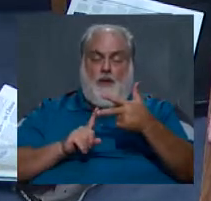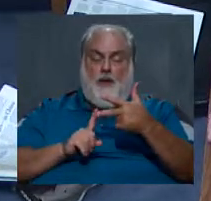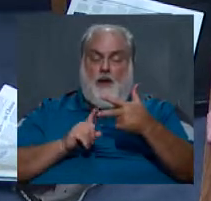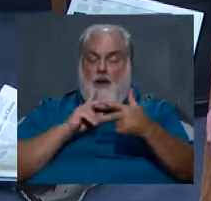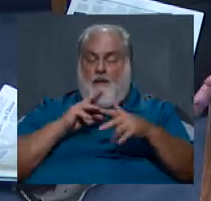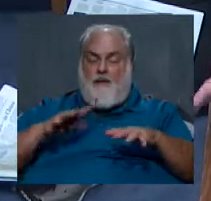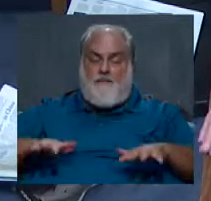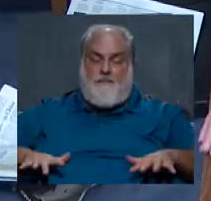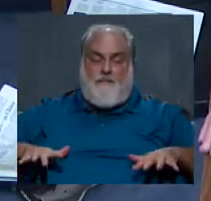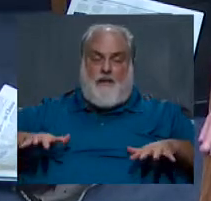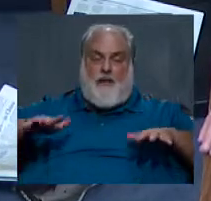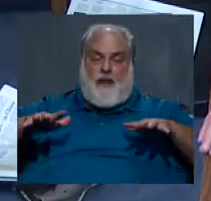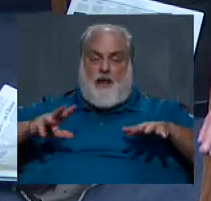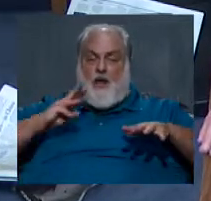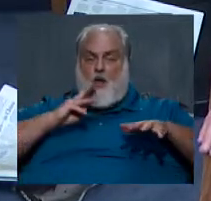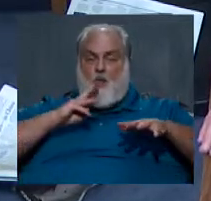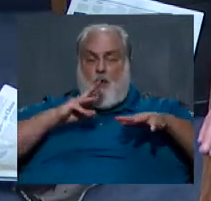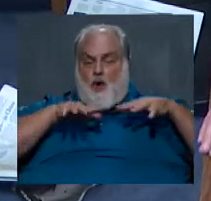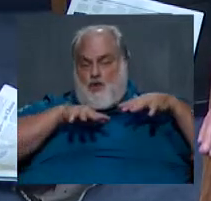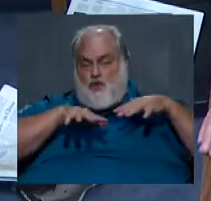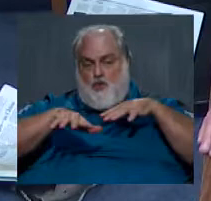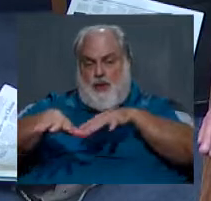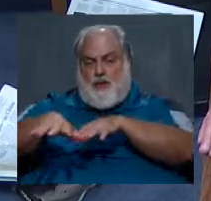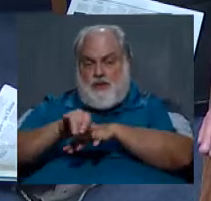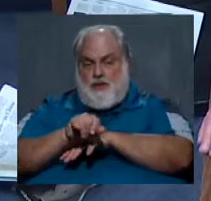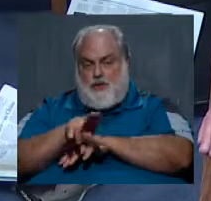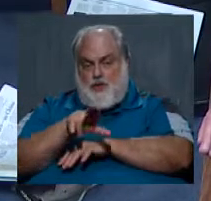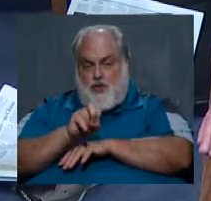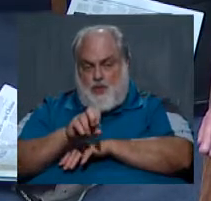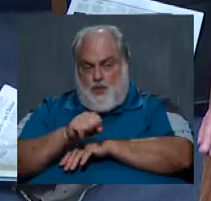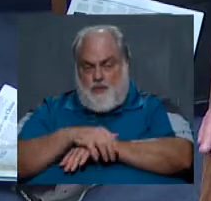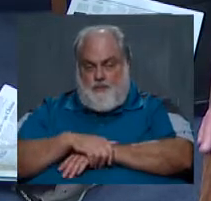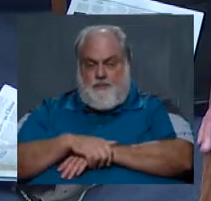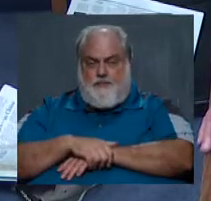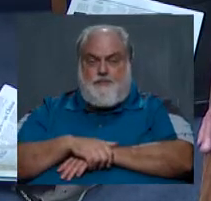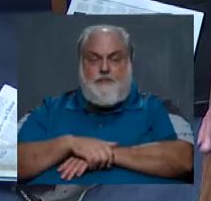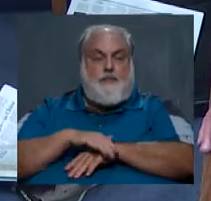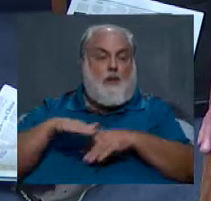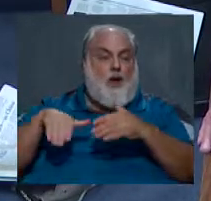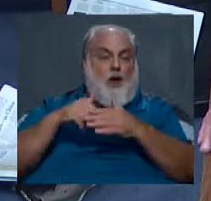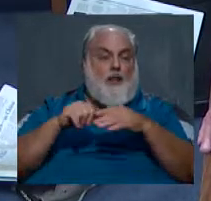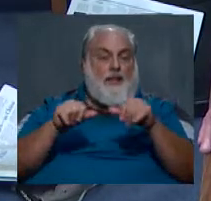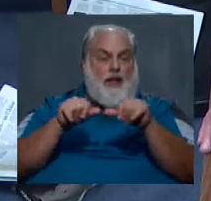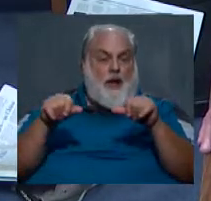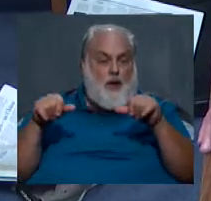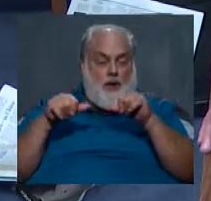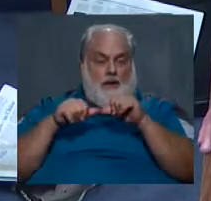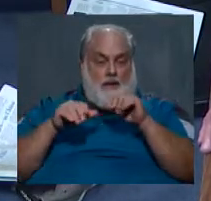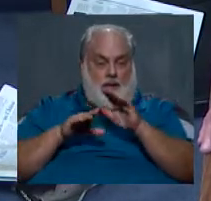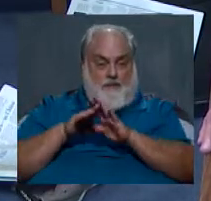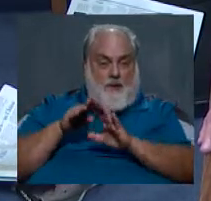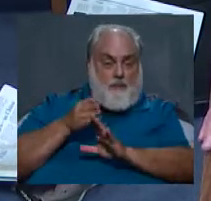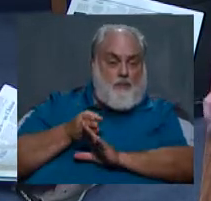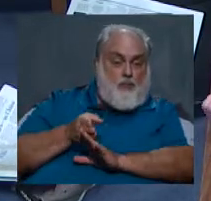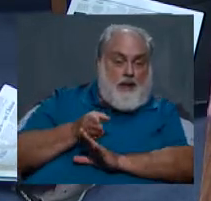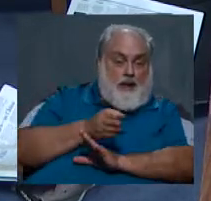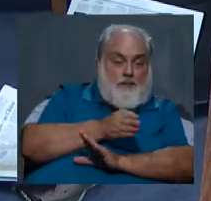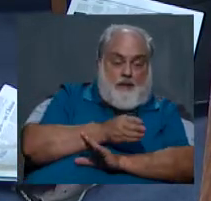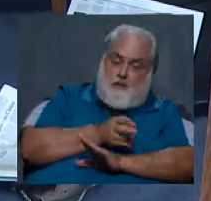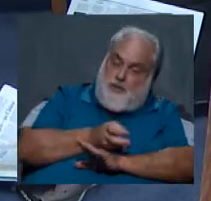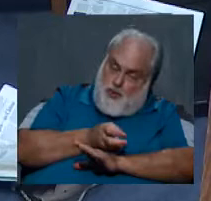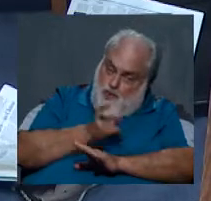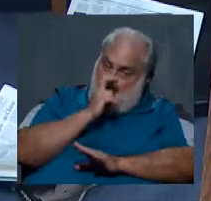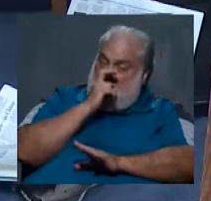issues. And a little bit about what Enos has talked about, but I want to go over some things. All the subdivisions developed that I mentioned previously had strict